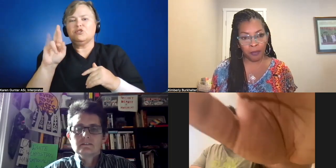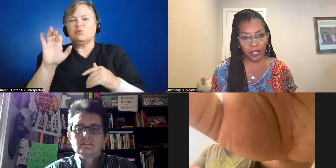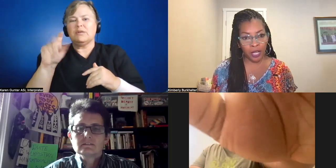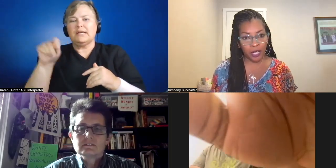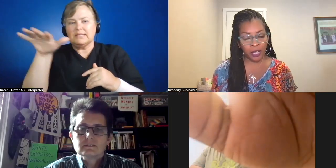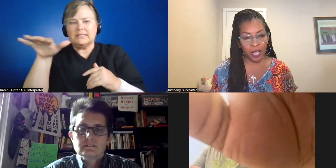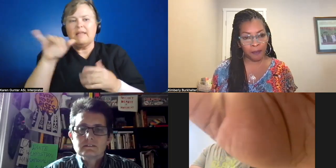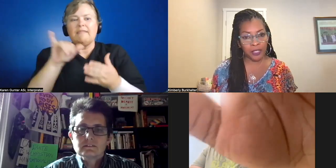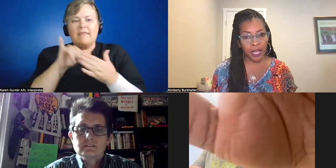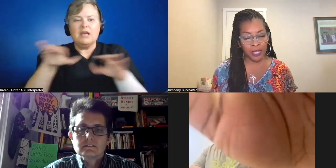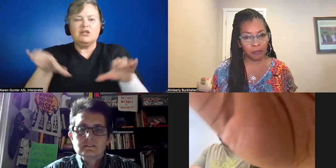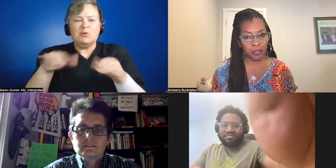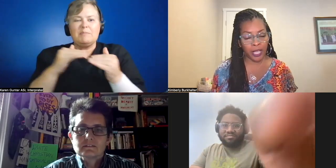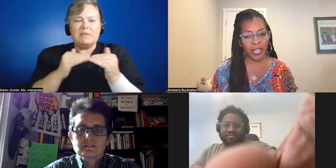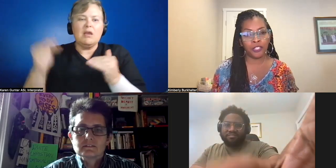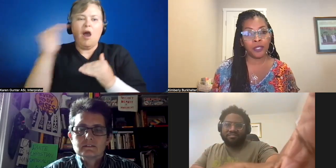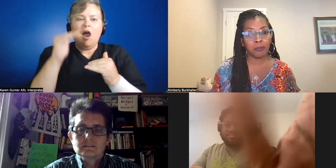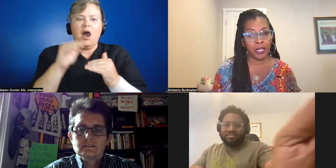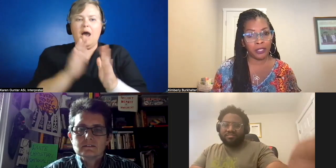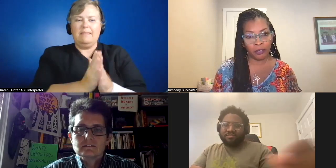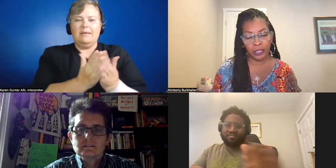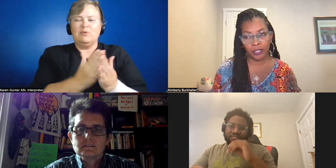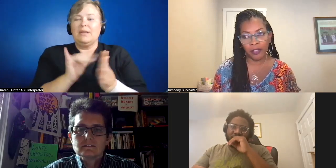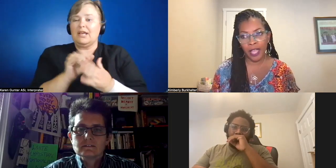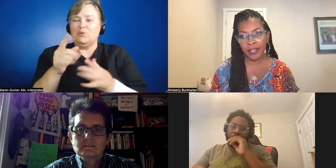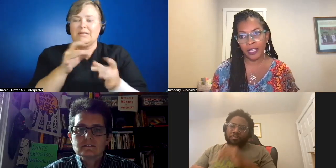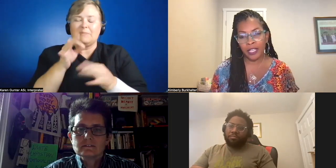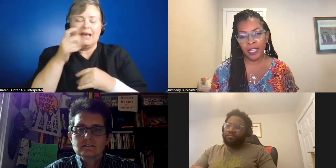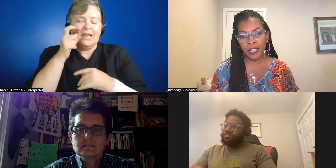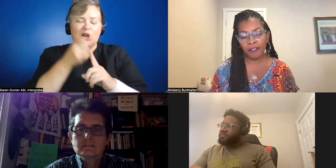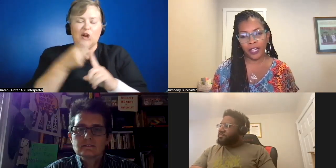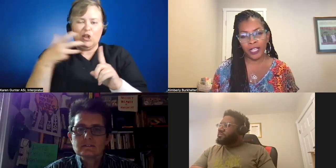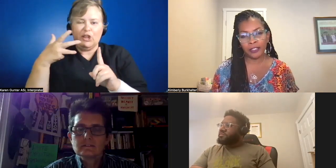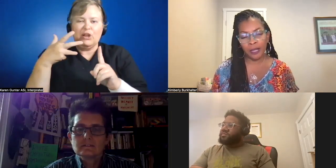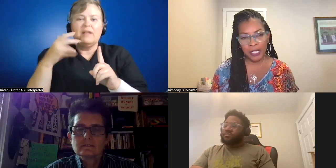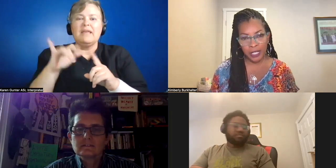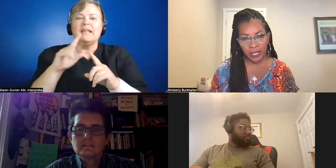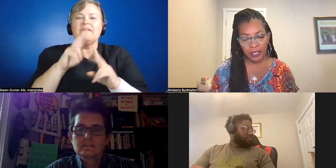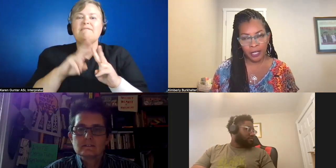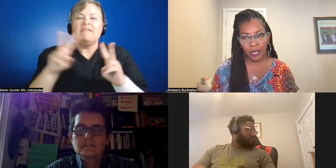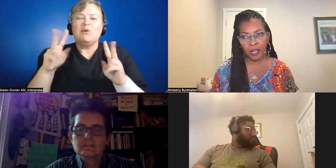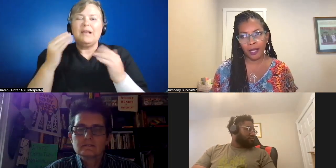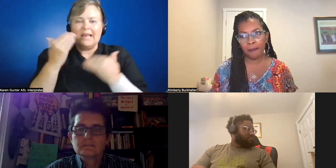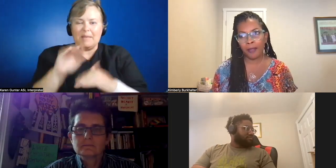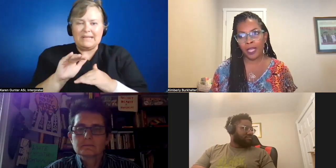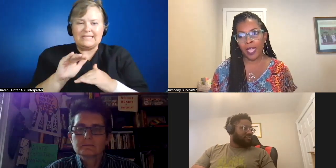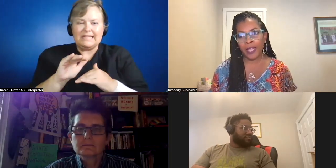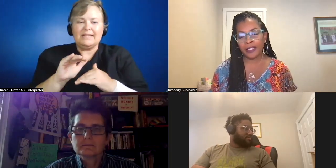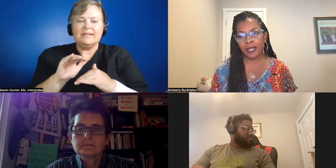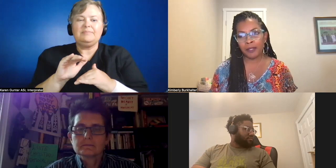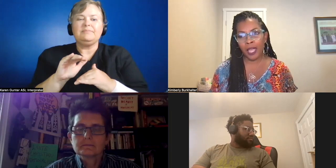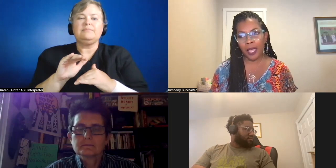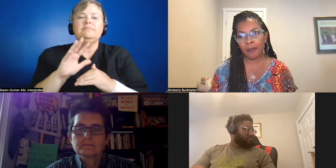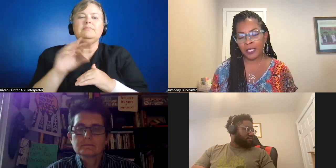going beyond the textbook, as you explained earlier, that is very limited